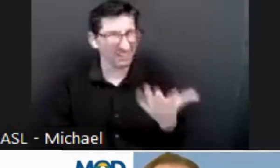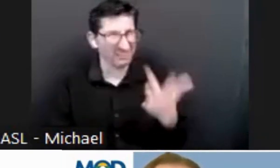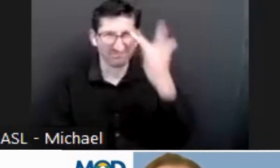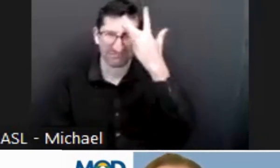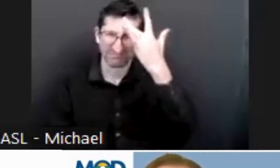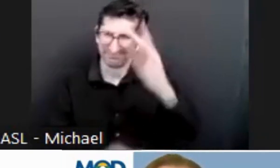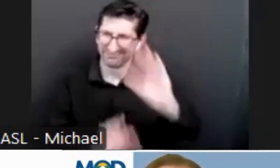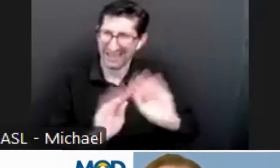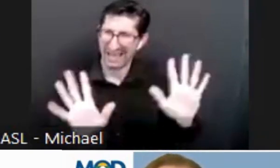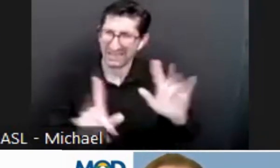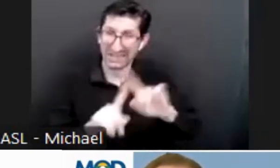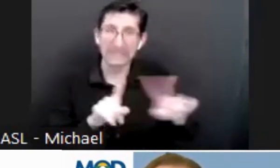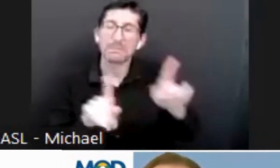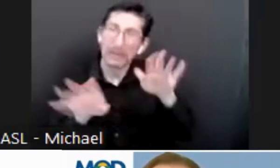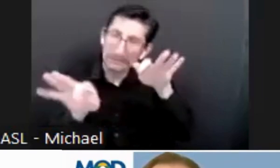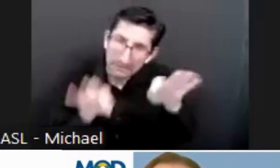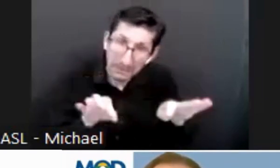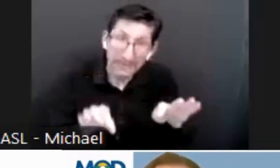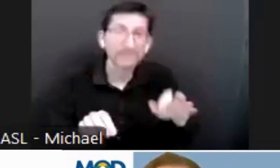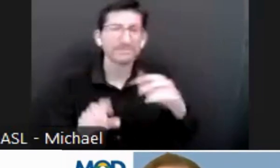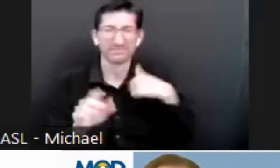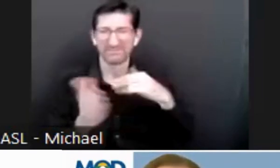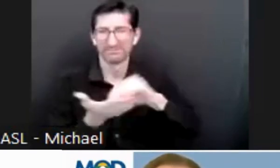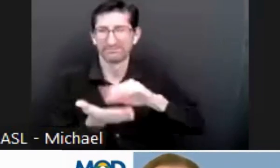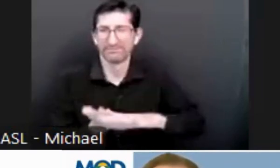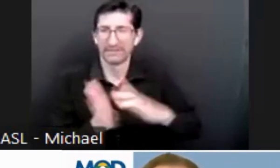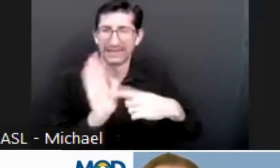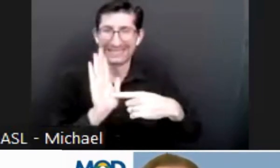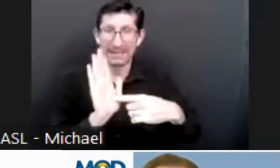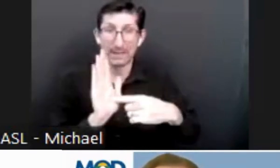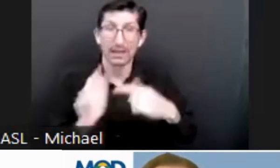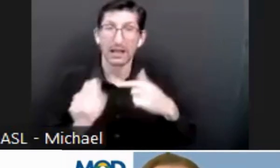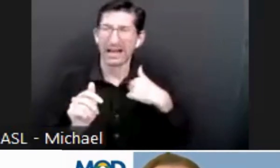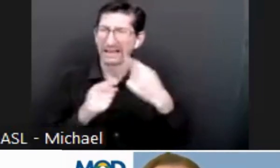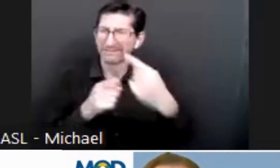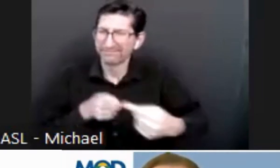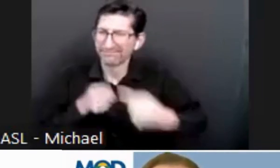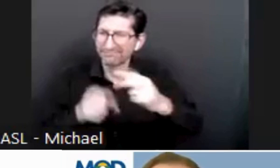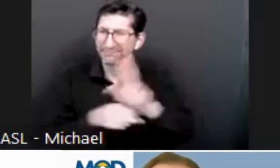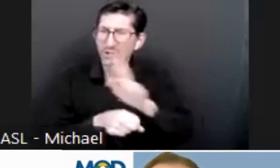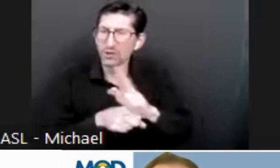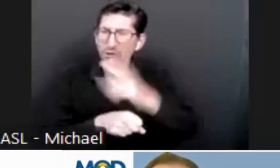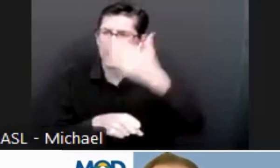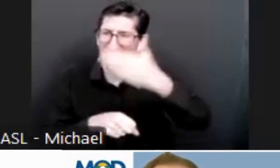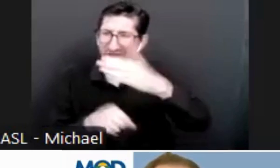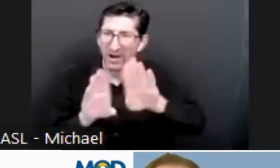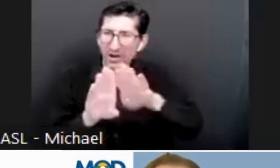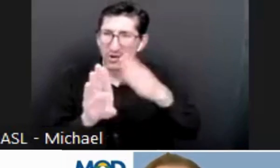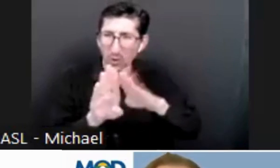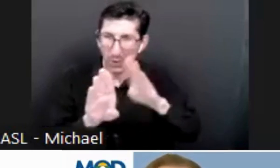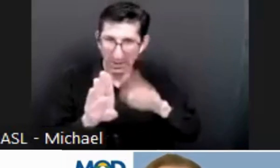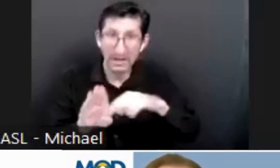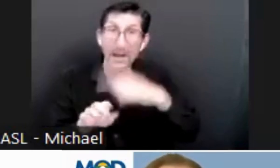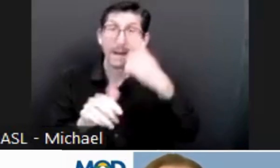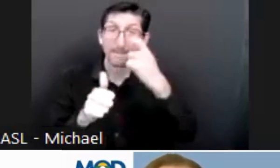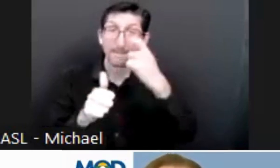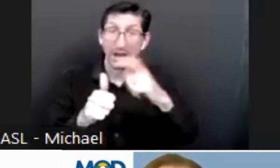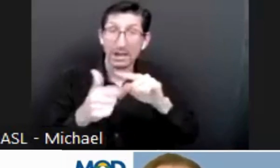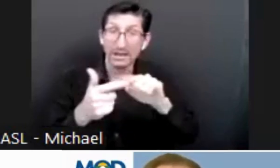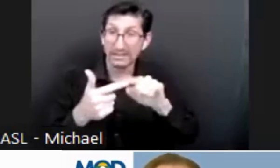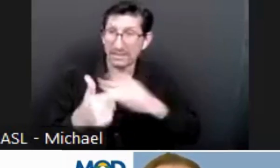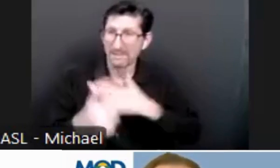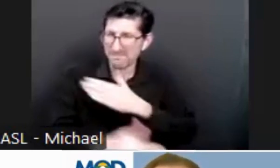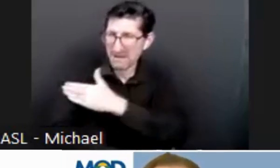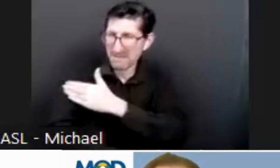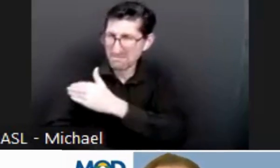So we have an example here. I have difficulty using the front door, the obstacle, because I have muscle atrophy in my